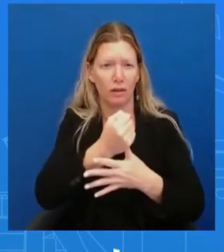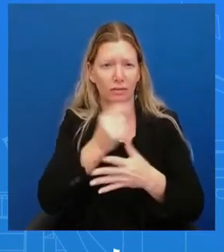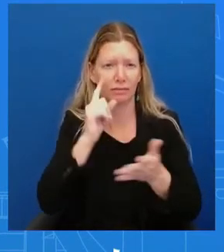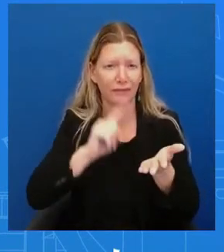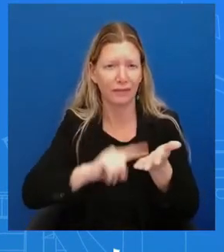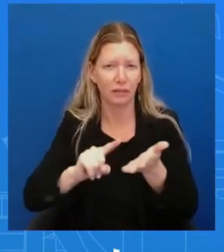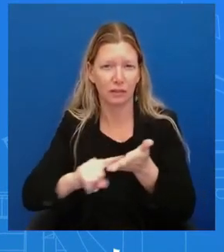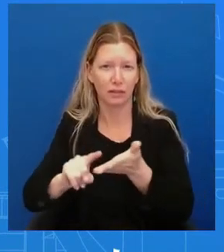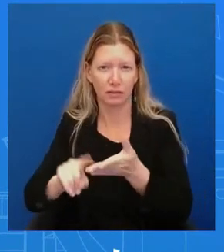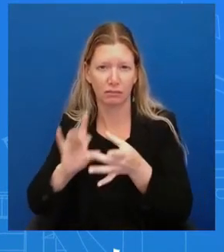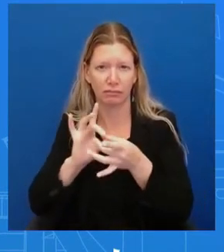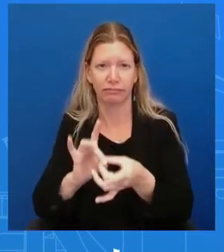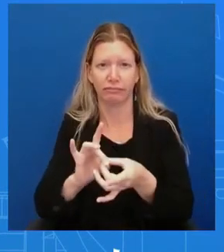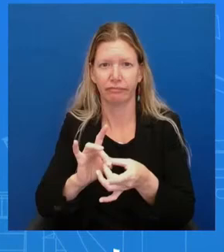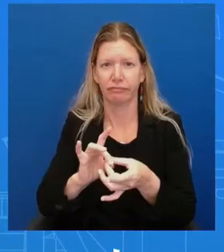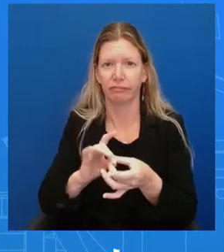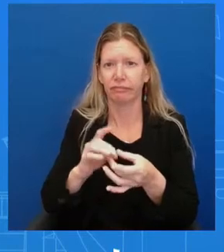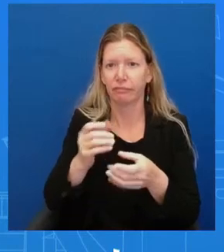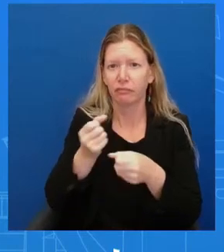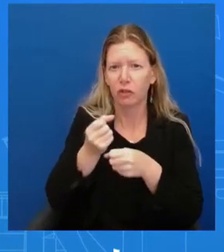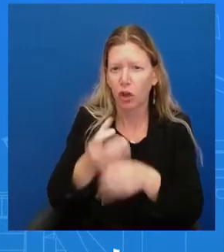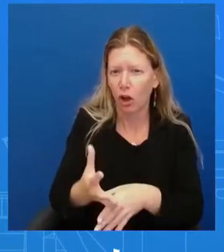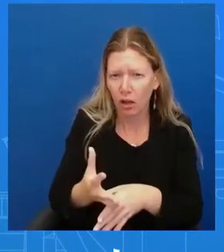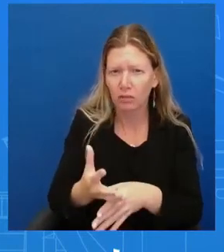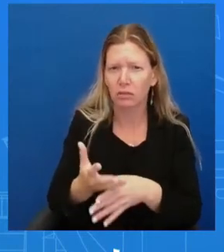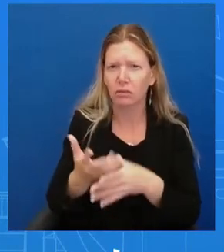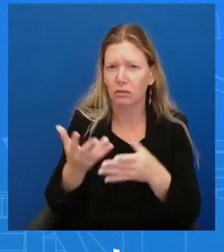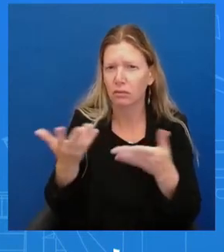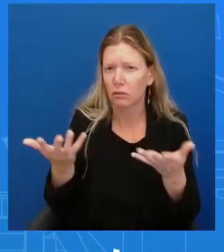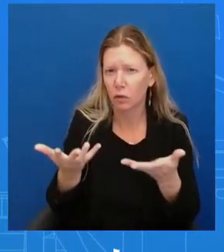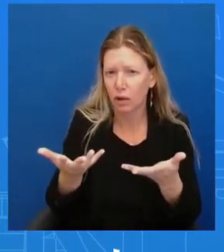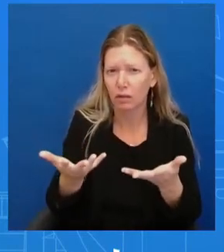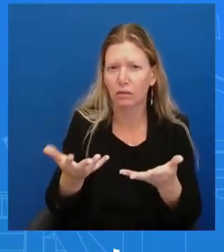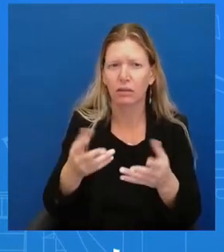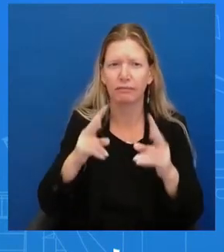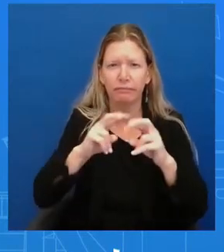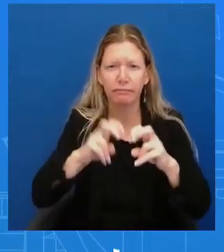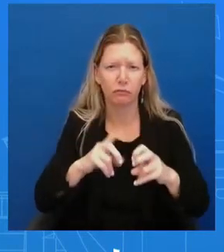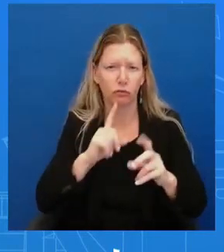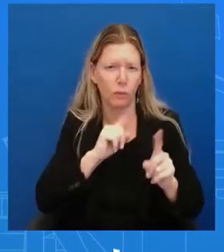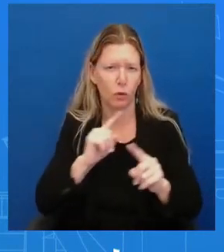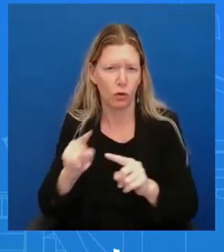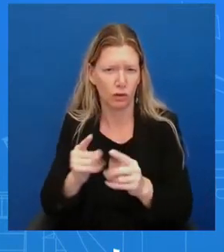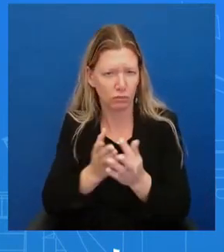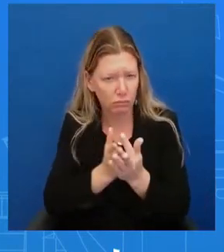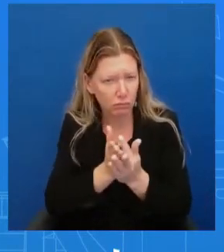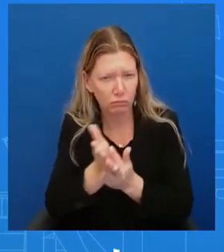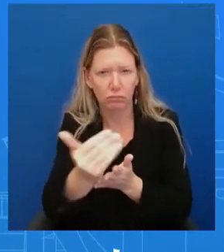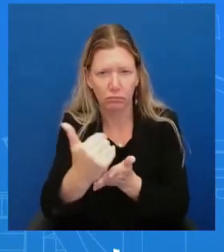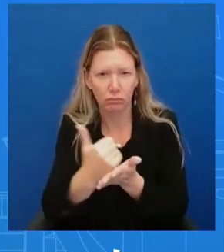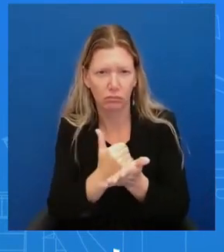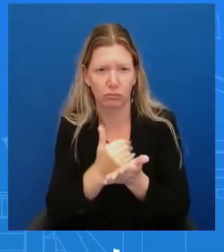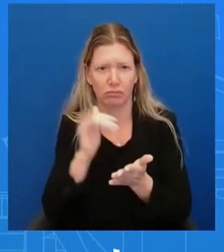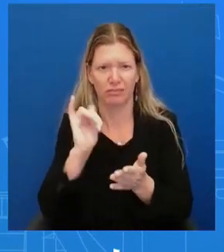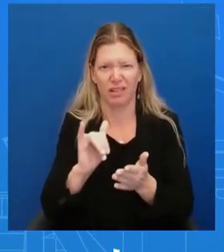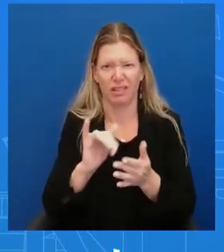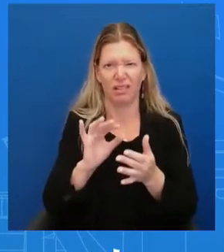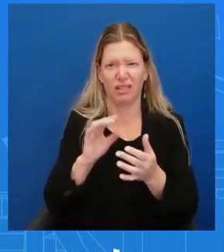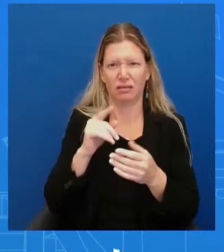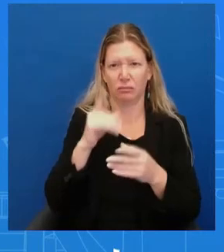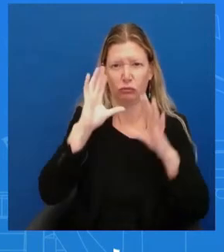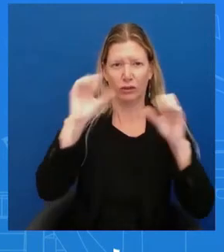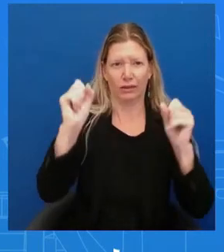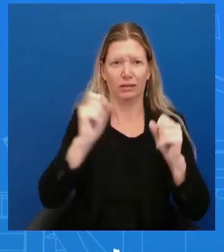Now, this is something that the president directed the departments in the federal government, obviously across the federal government, to do. Ensure that U.S.